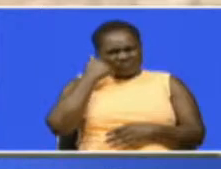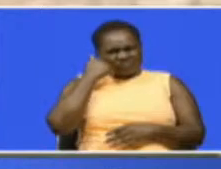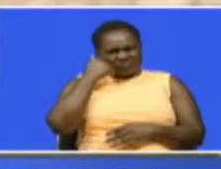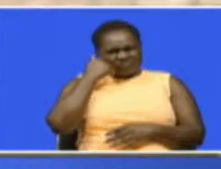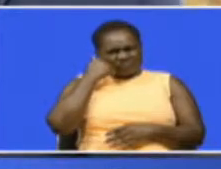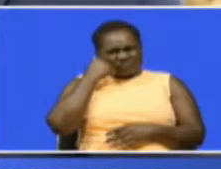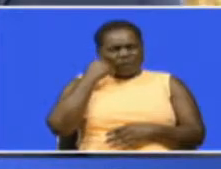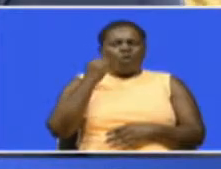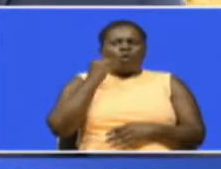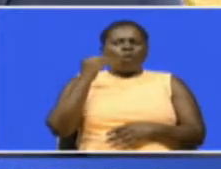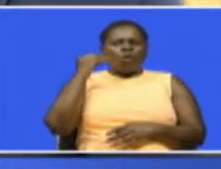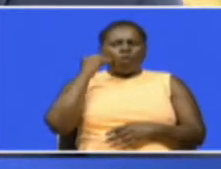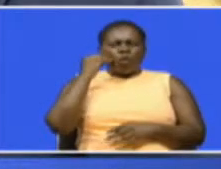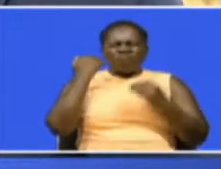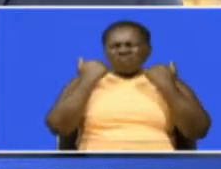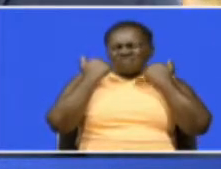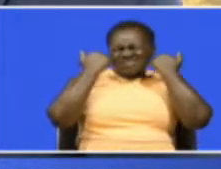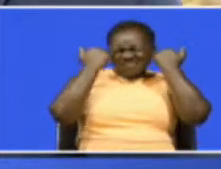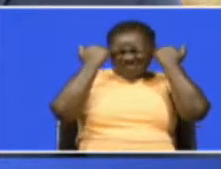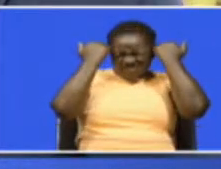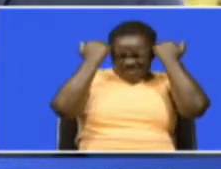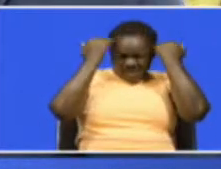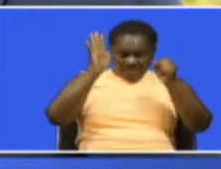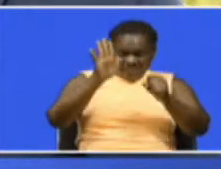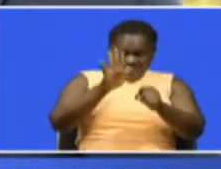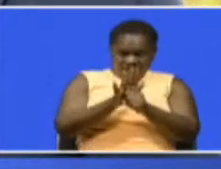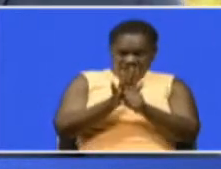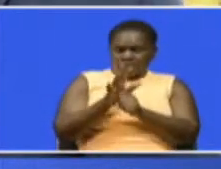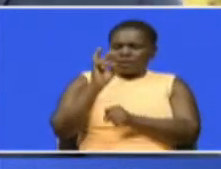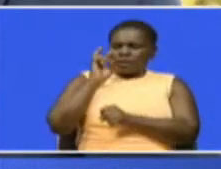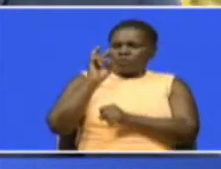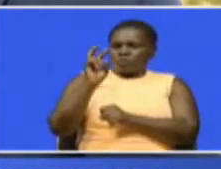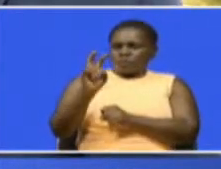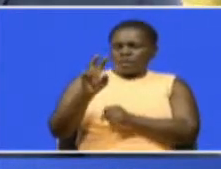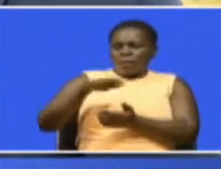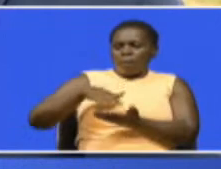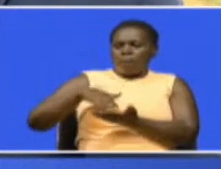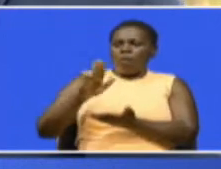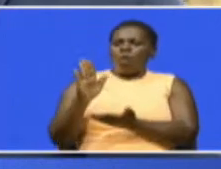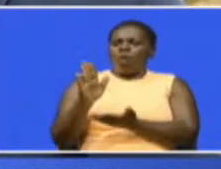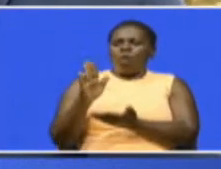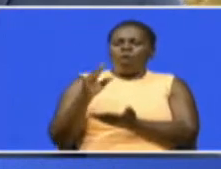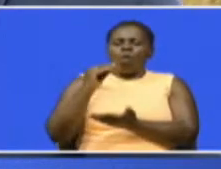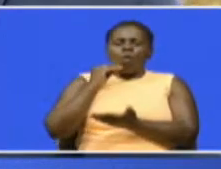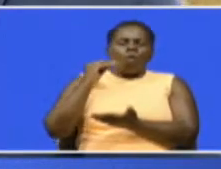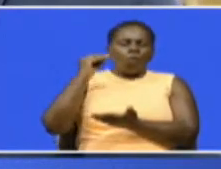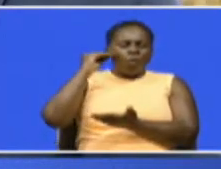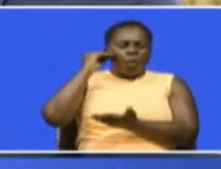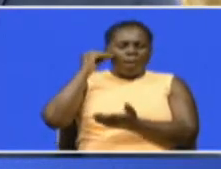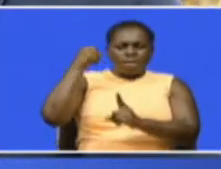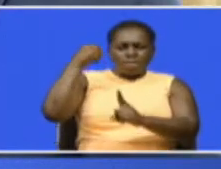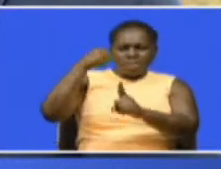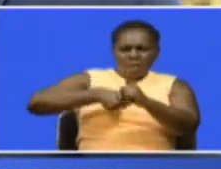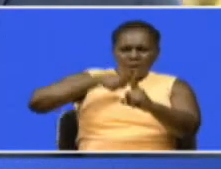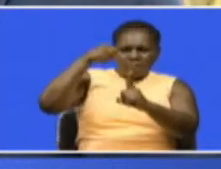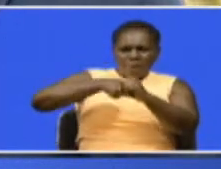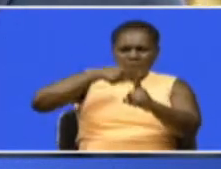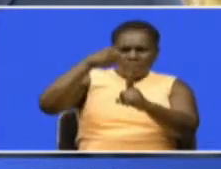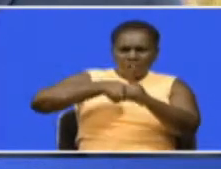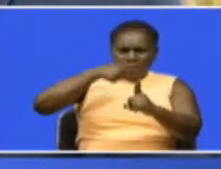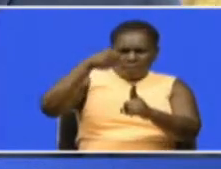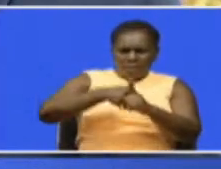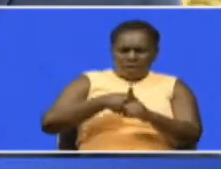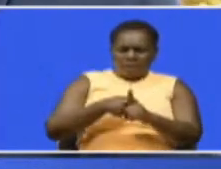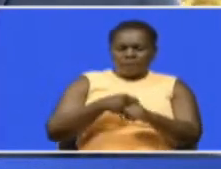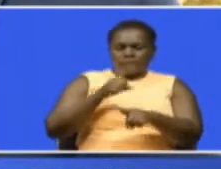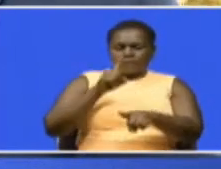domestic tension. We've seen the rise in domestic violence in